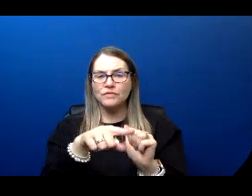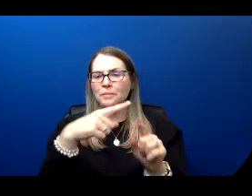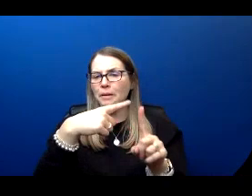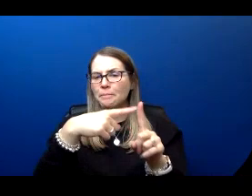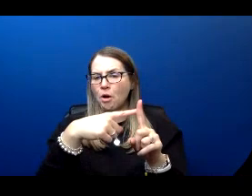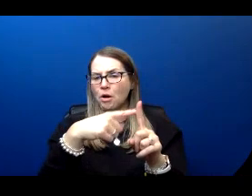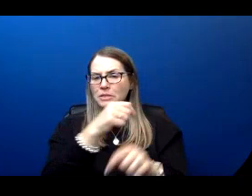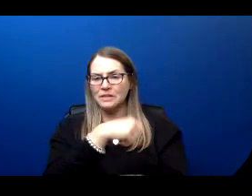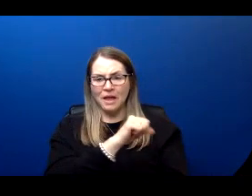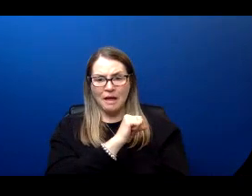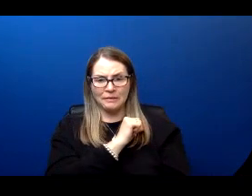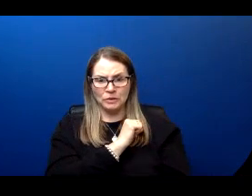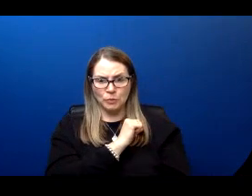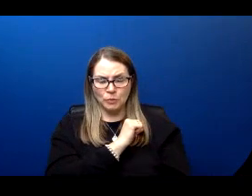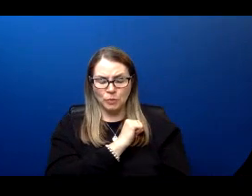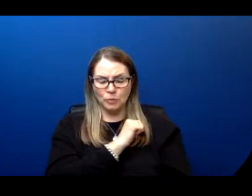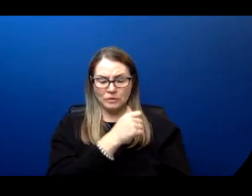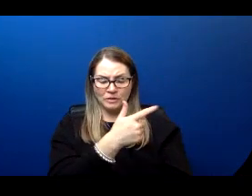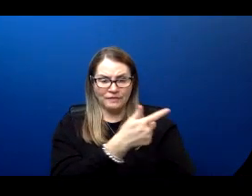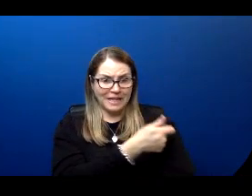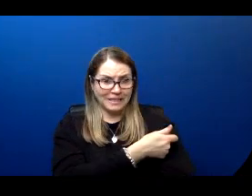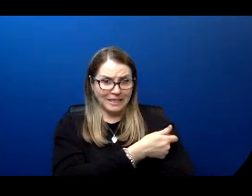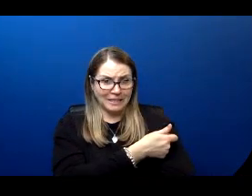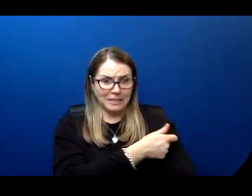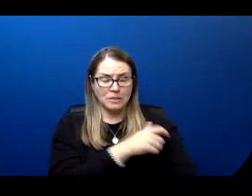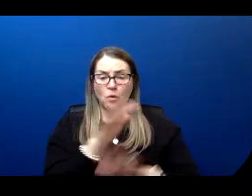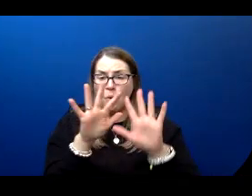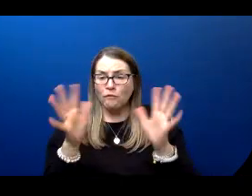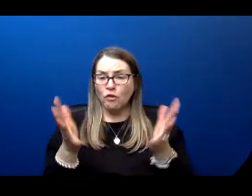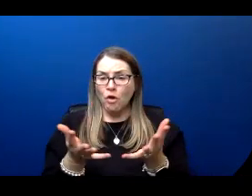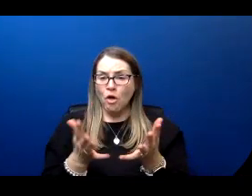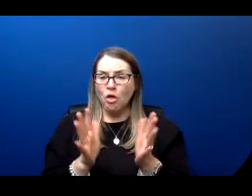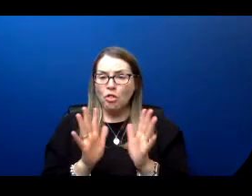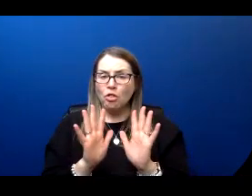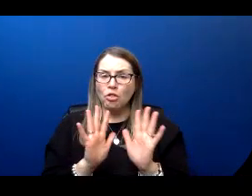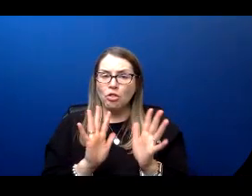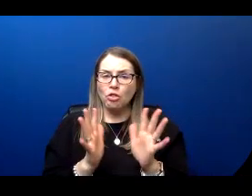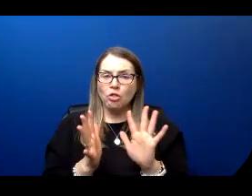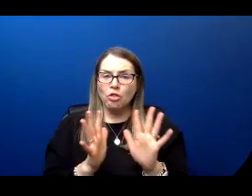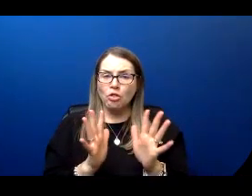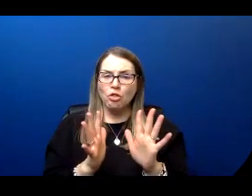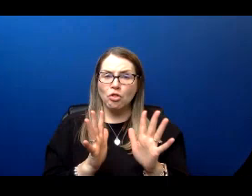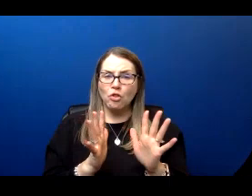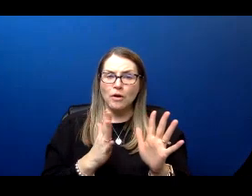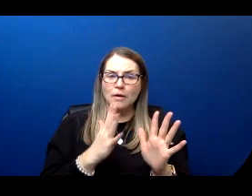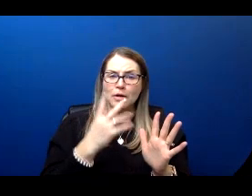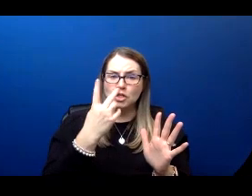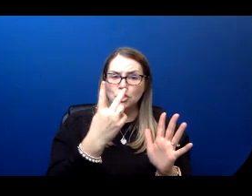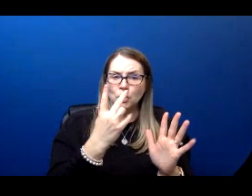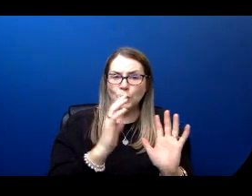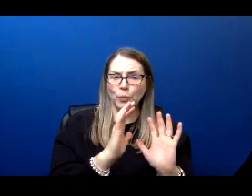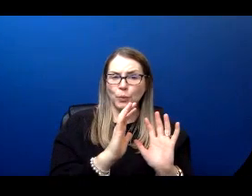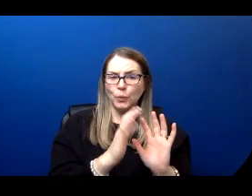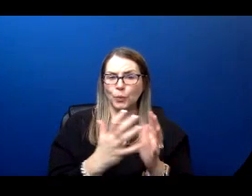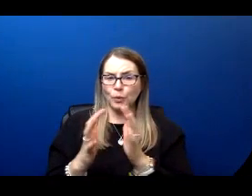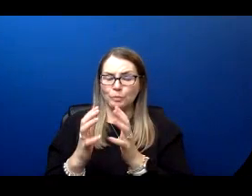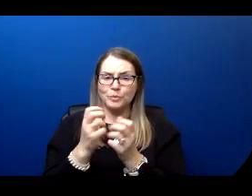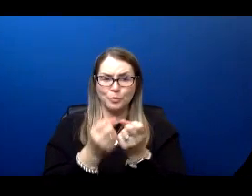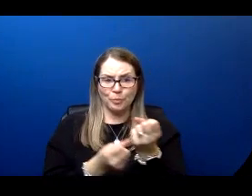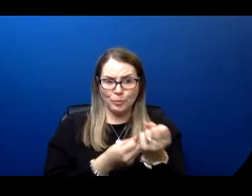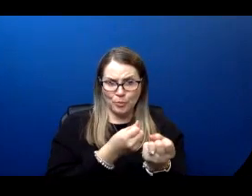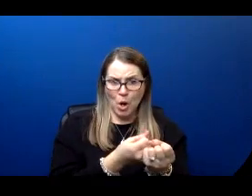toward vaccines. Overall, but their views fell into 2 different groups, pro-vaccine and